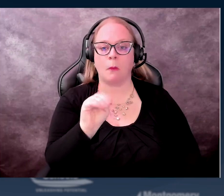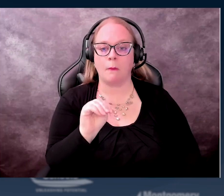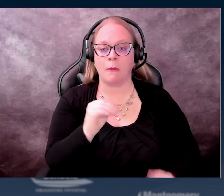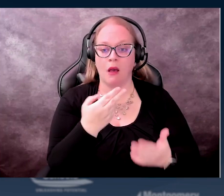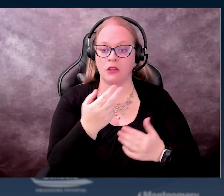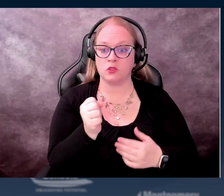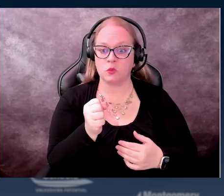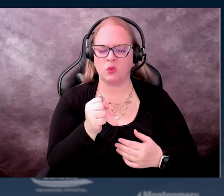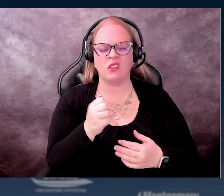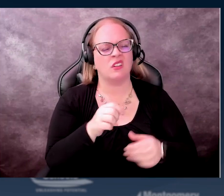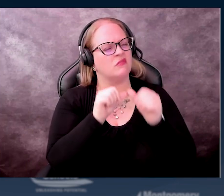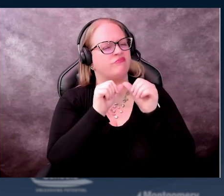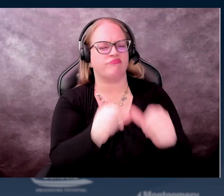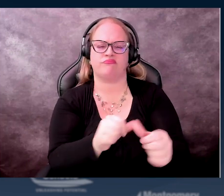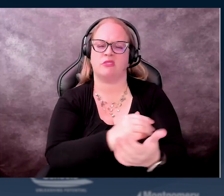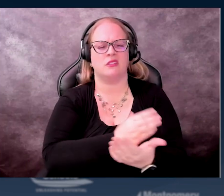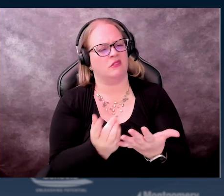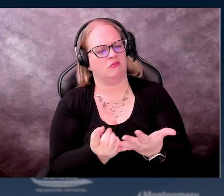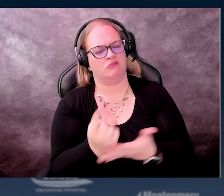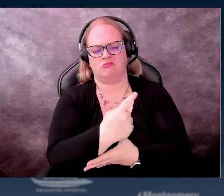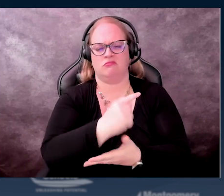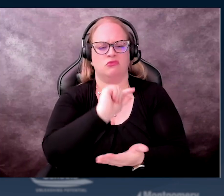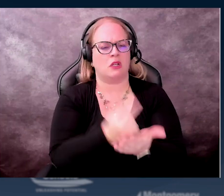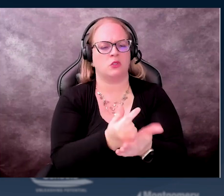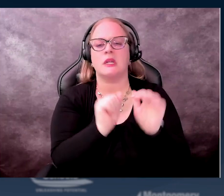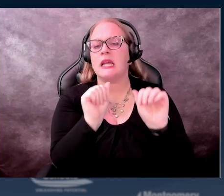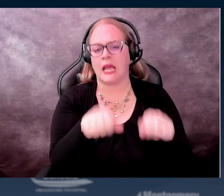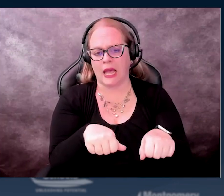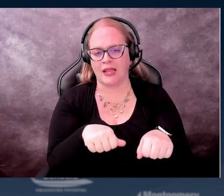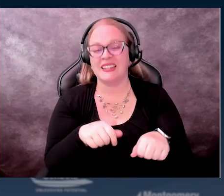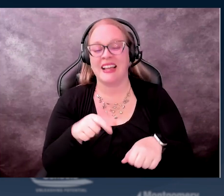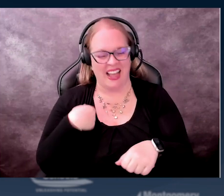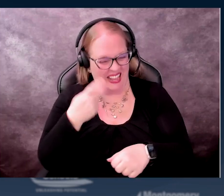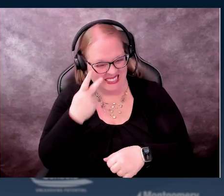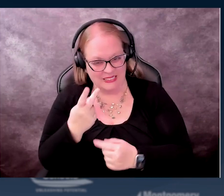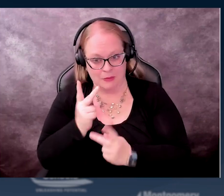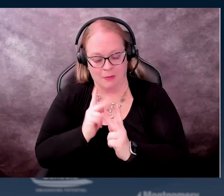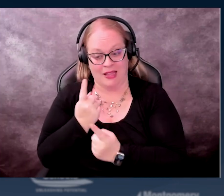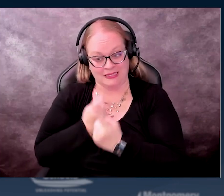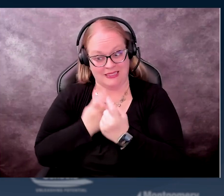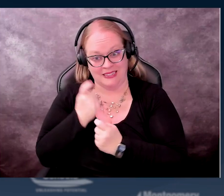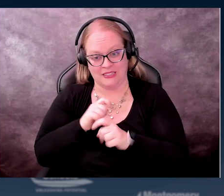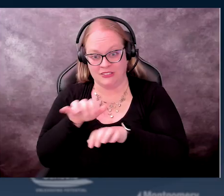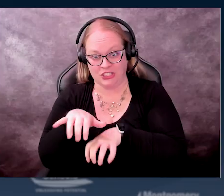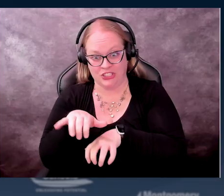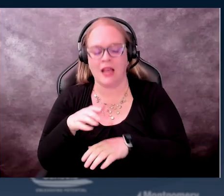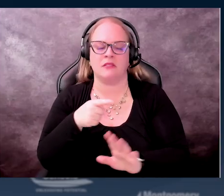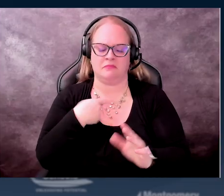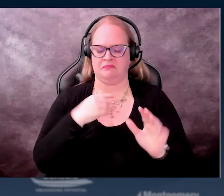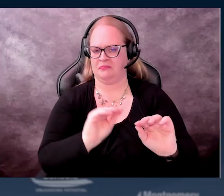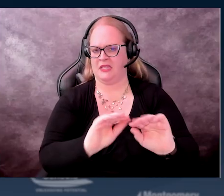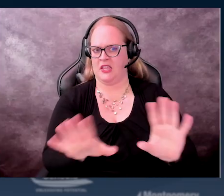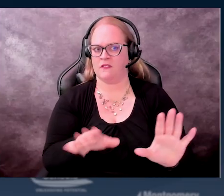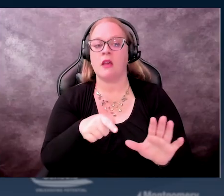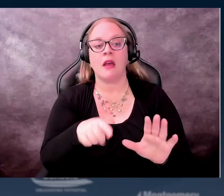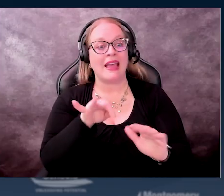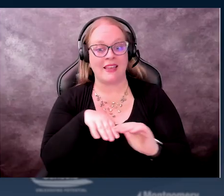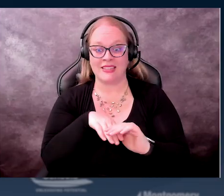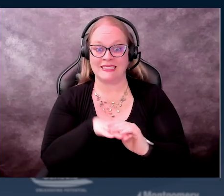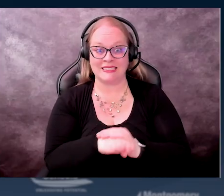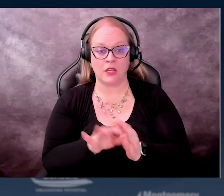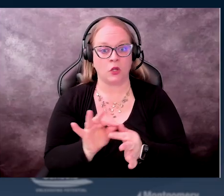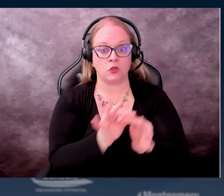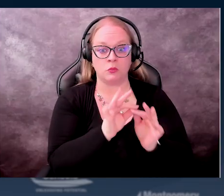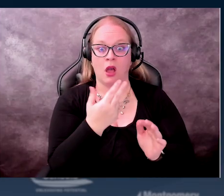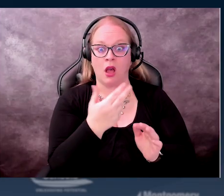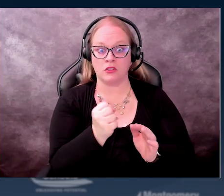few times in the Q&A. So just want to be clear on that. So we can go forward to the